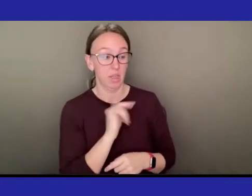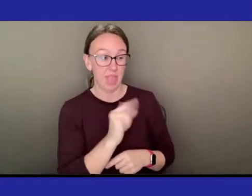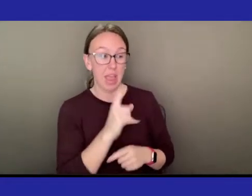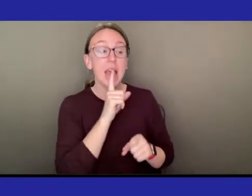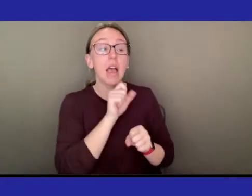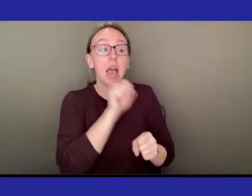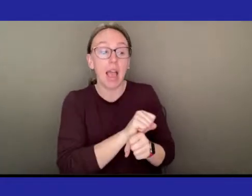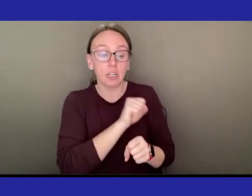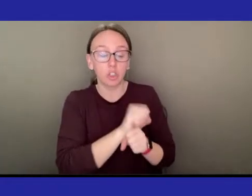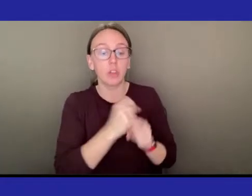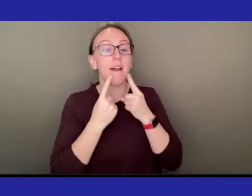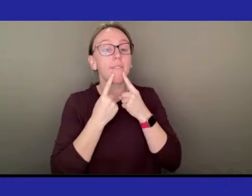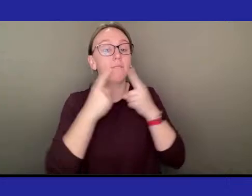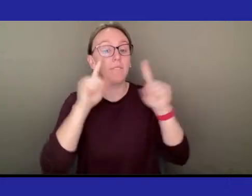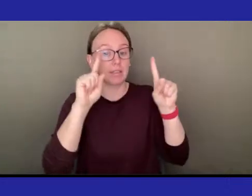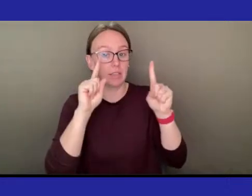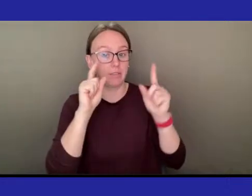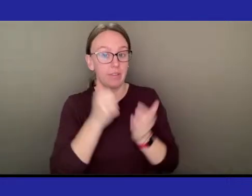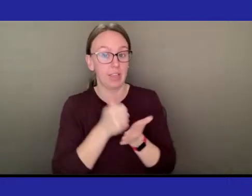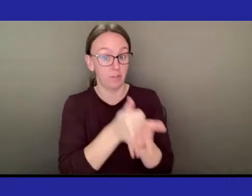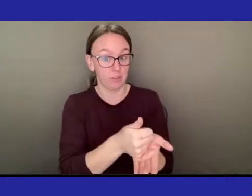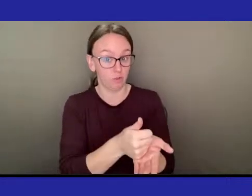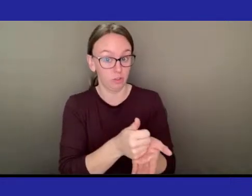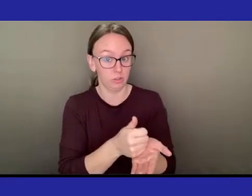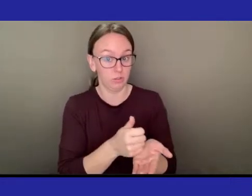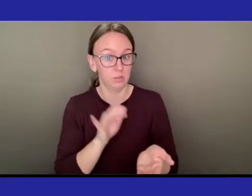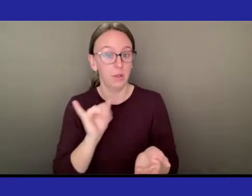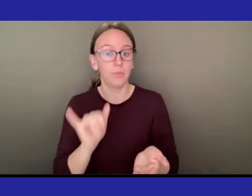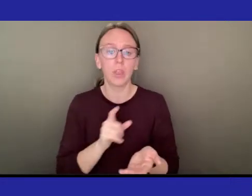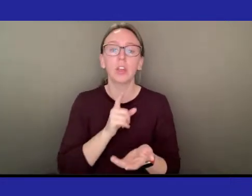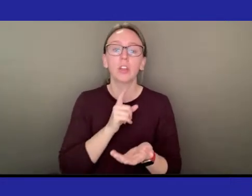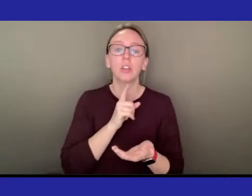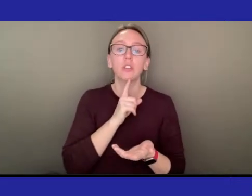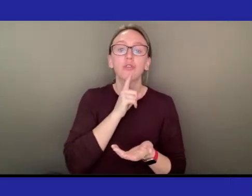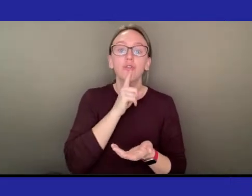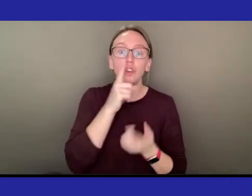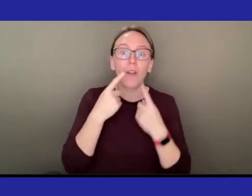I mean, the true effective intervention is stop smoking,